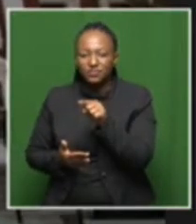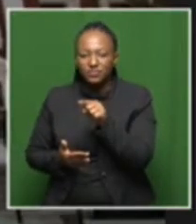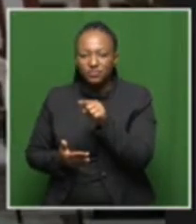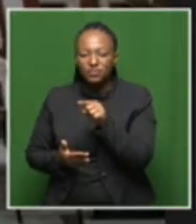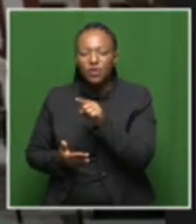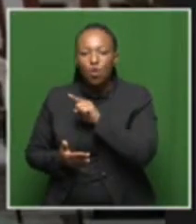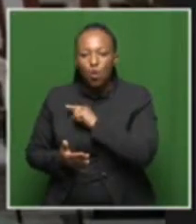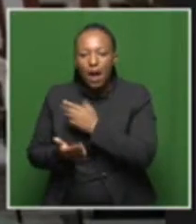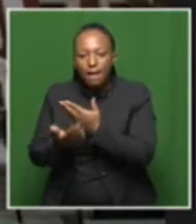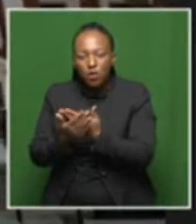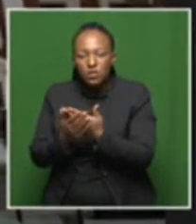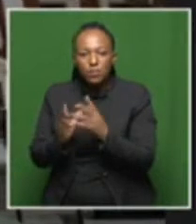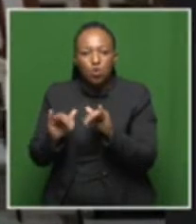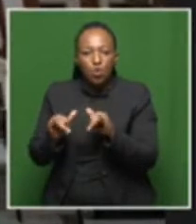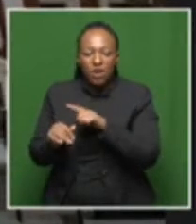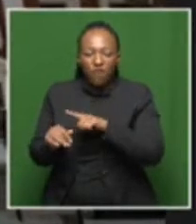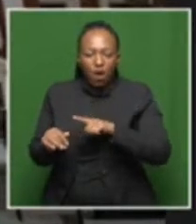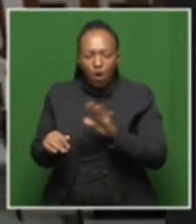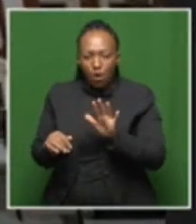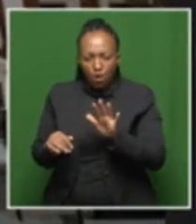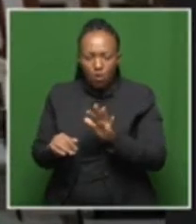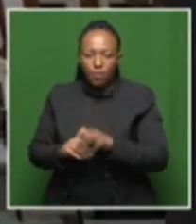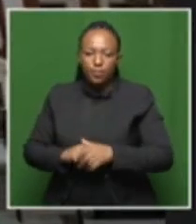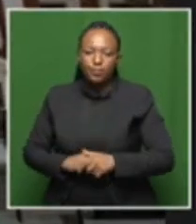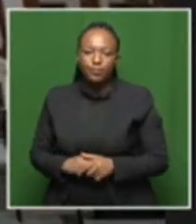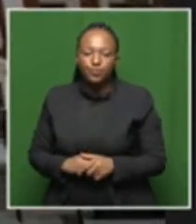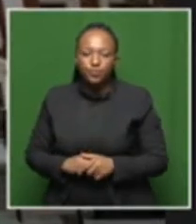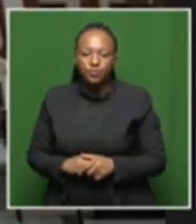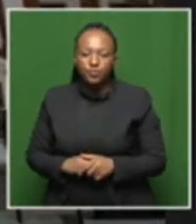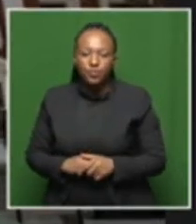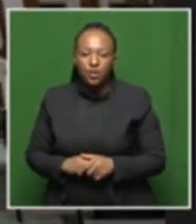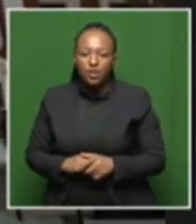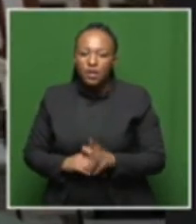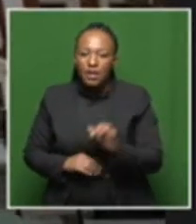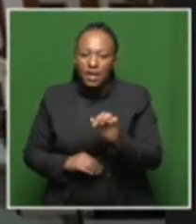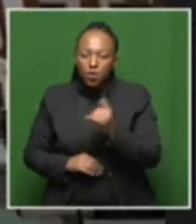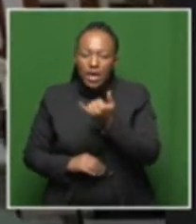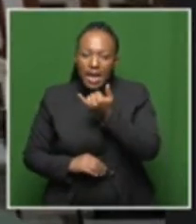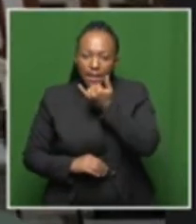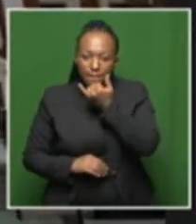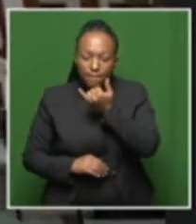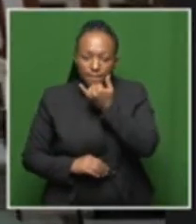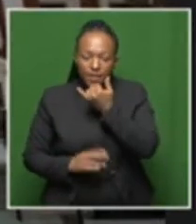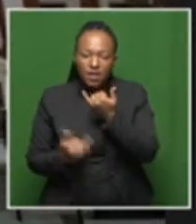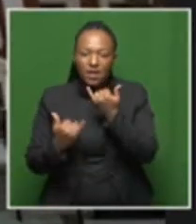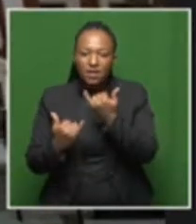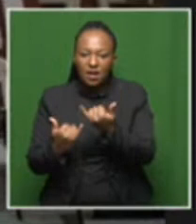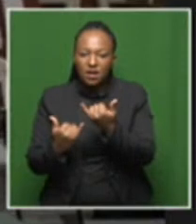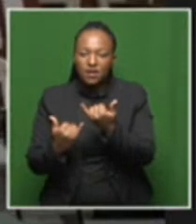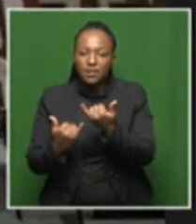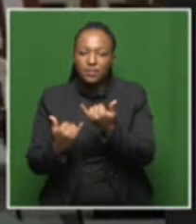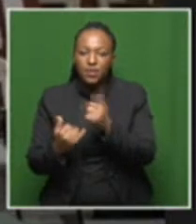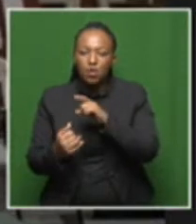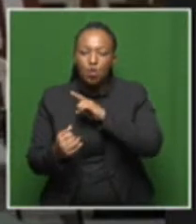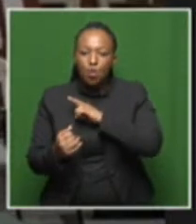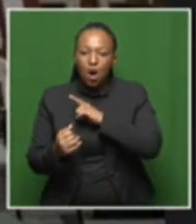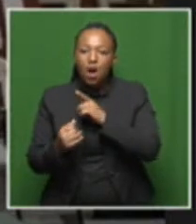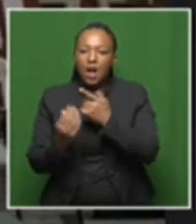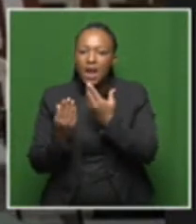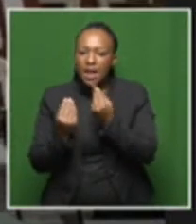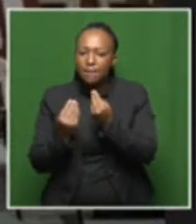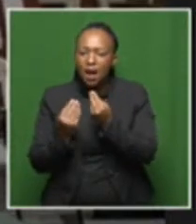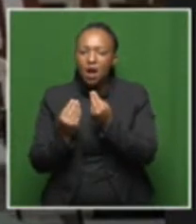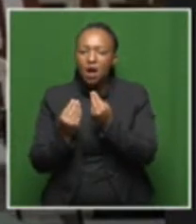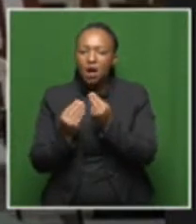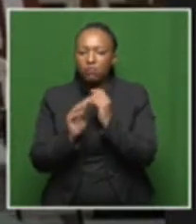it possible that you don't wait for too long. We are pleased that with the ever increasing turnout